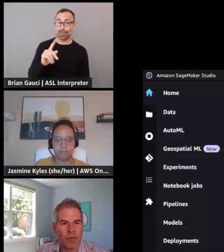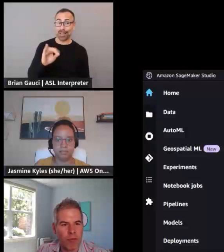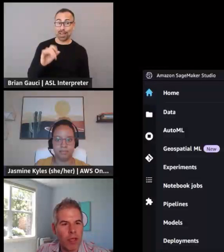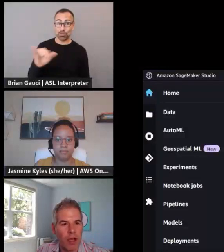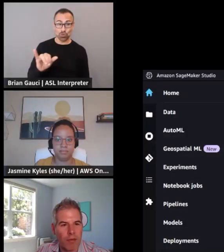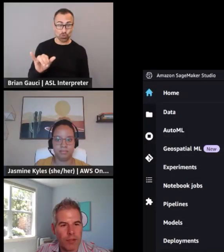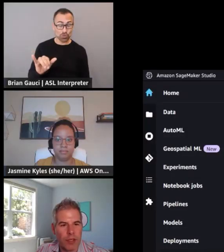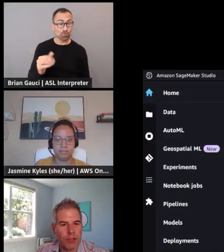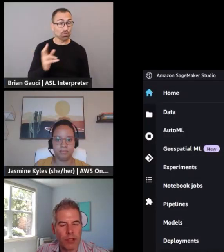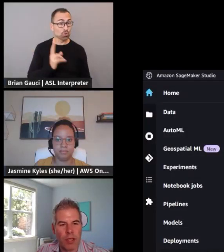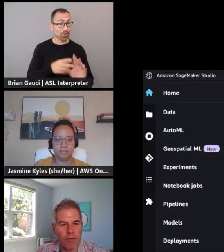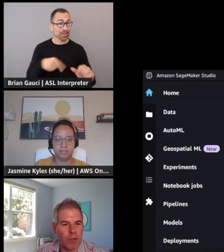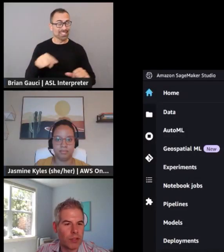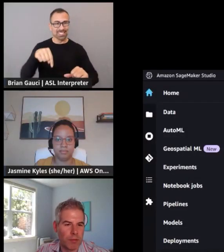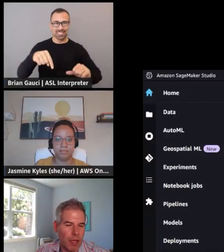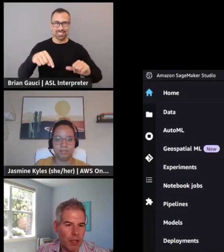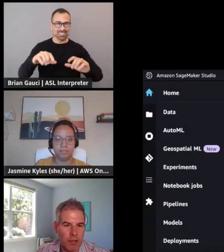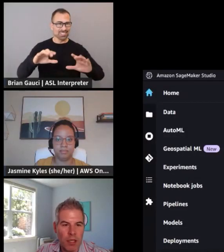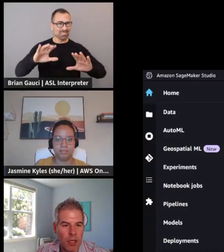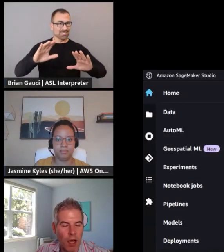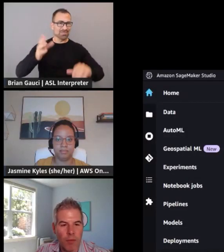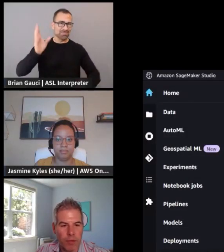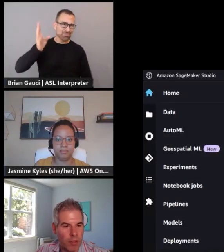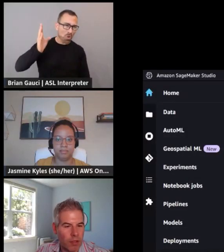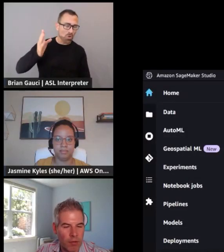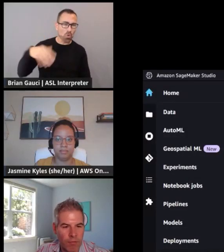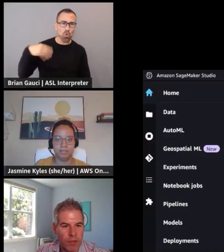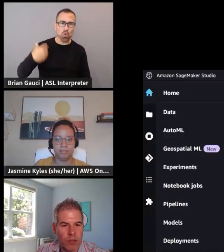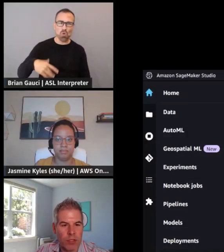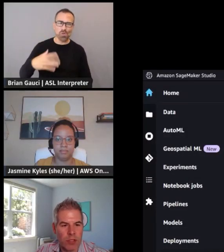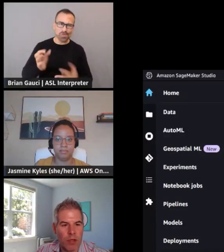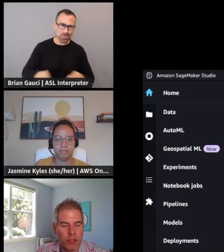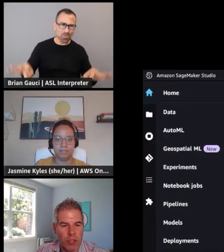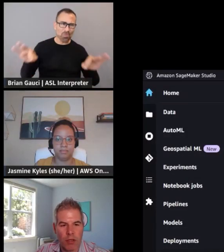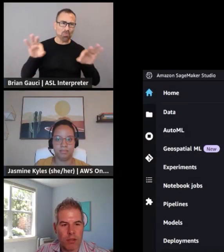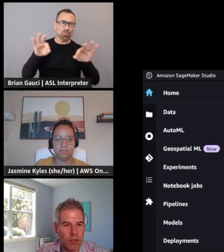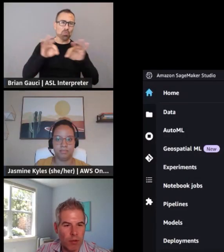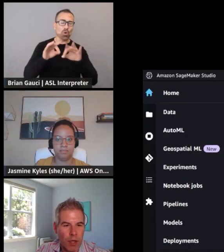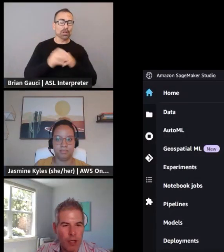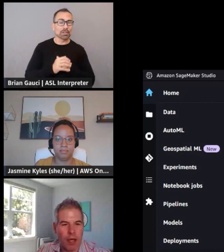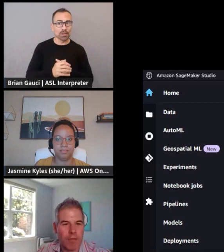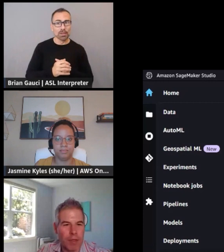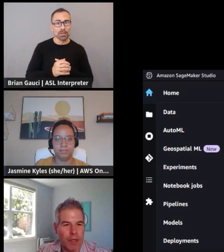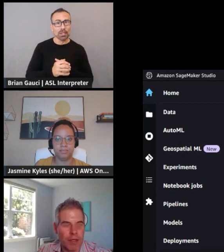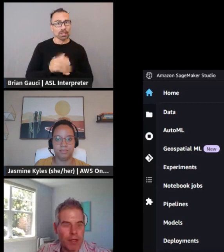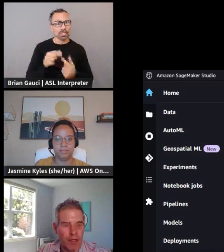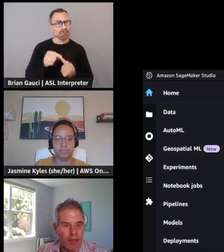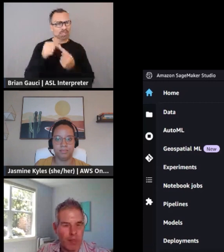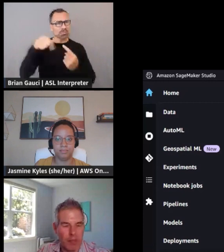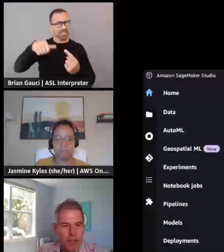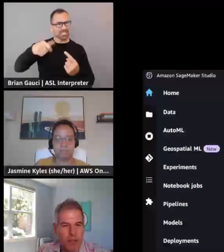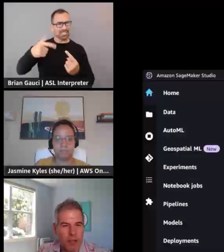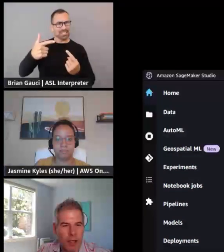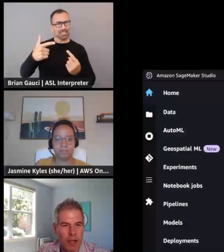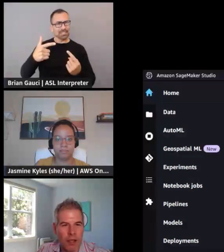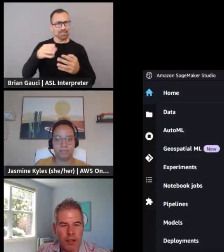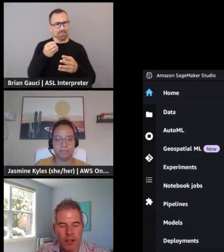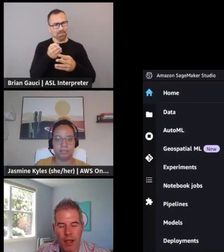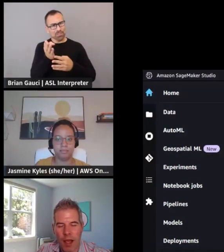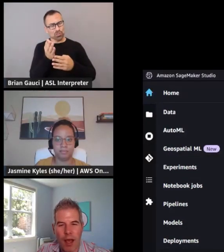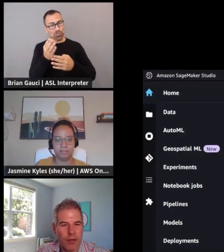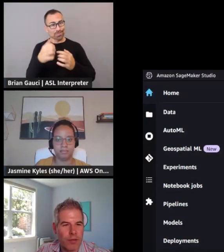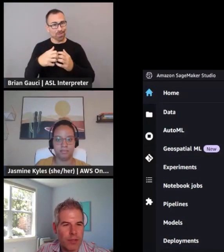a great conversation and really germane with the feature just launching and also kind of being picked as one of